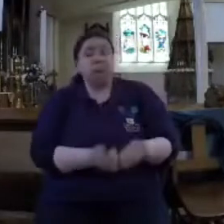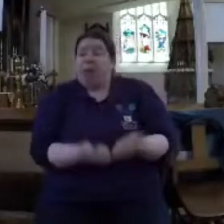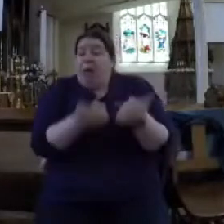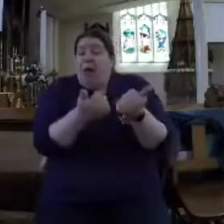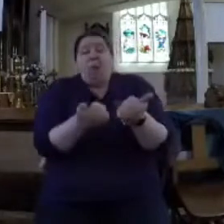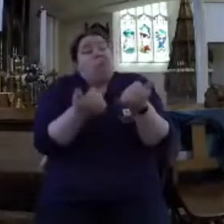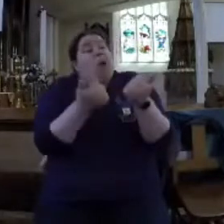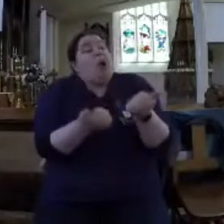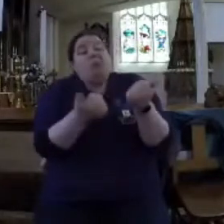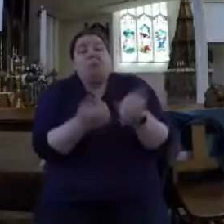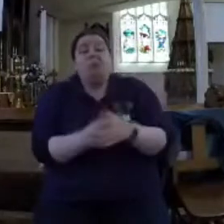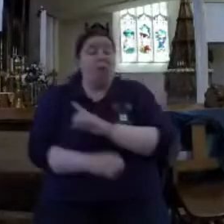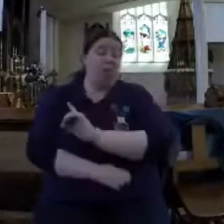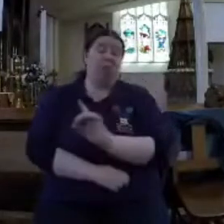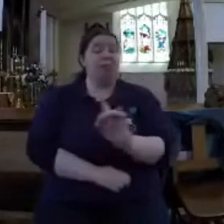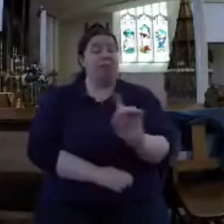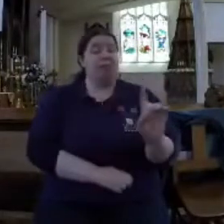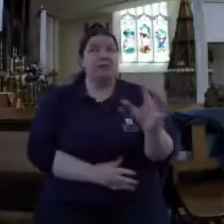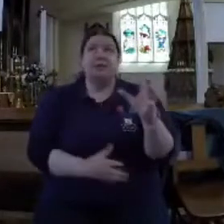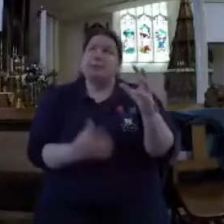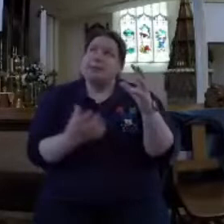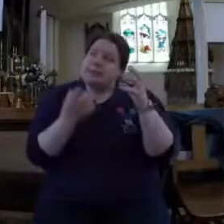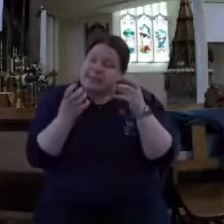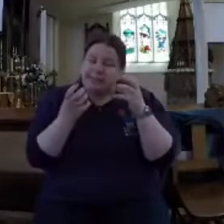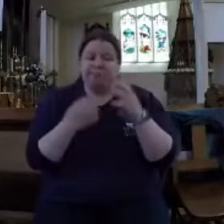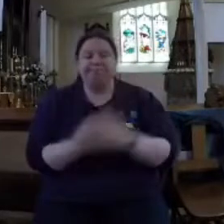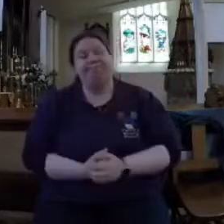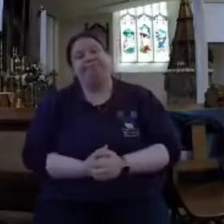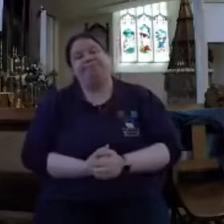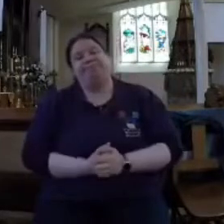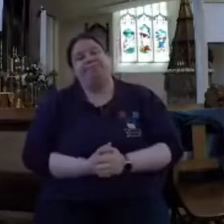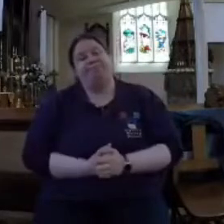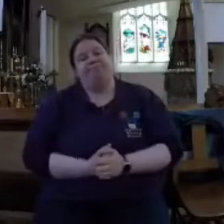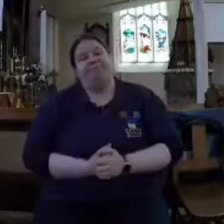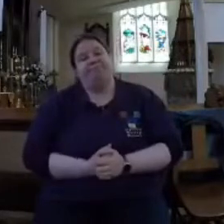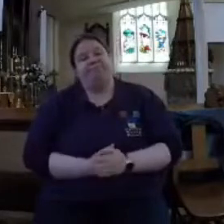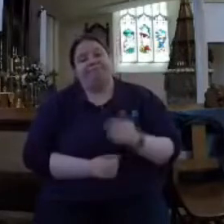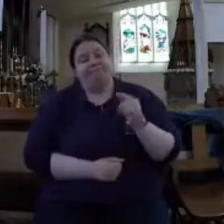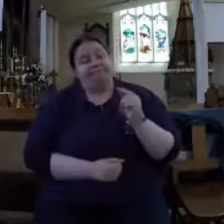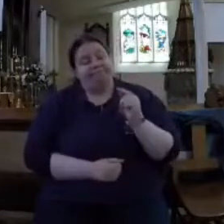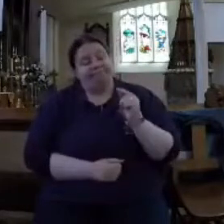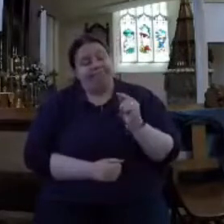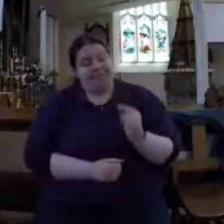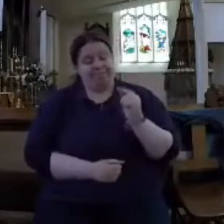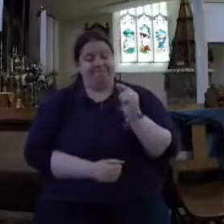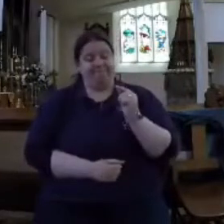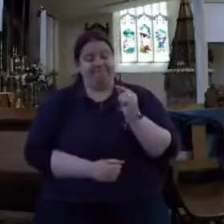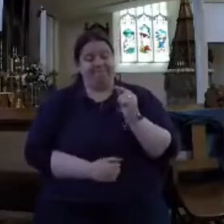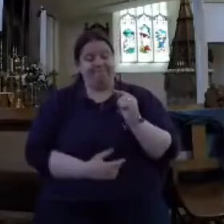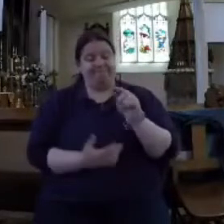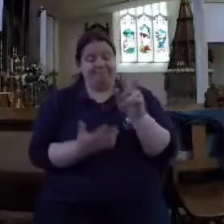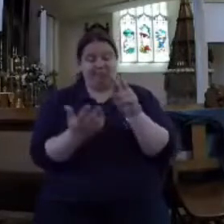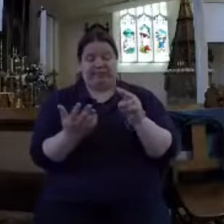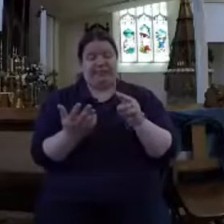well. Oh, yeah. So, this is where I'm starting to get